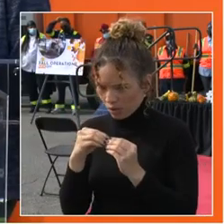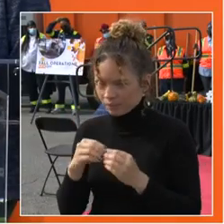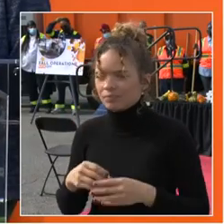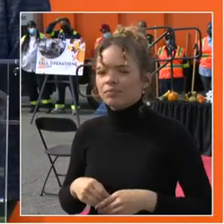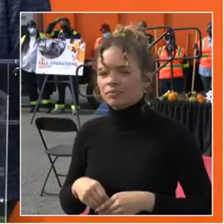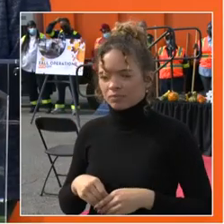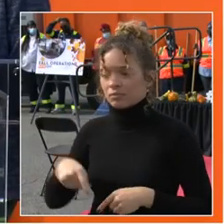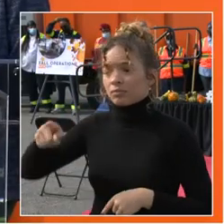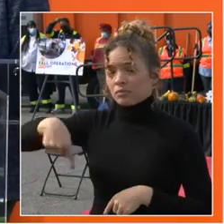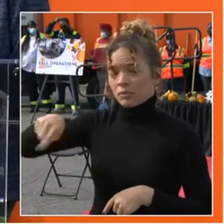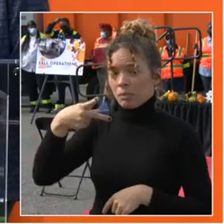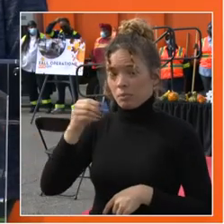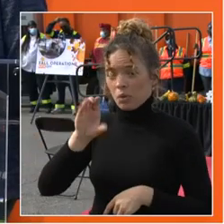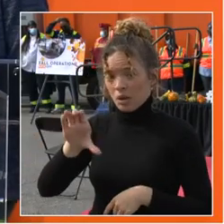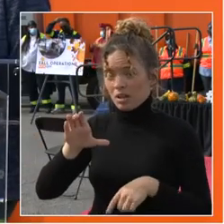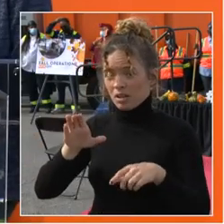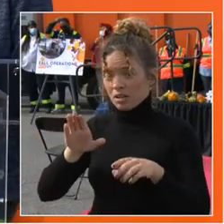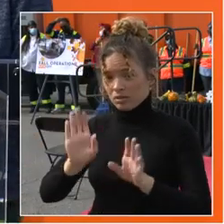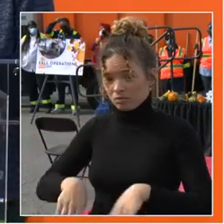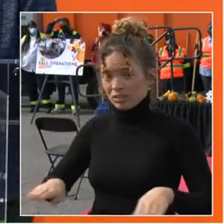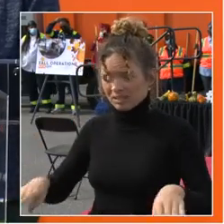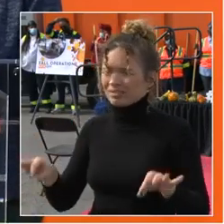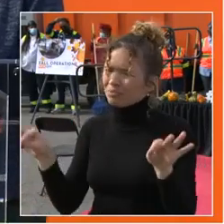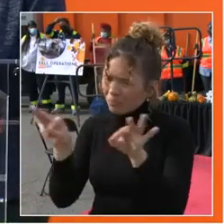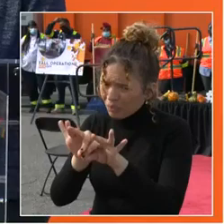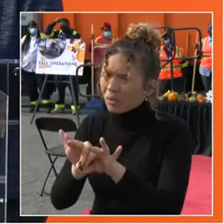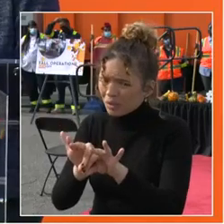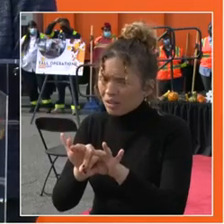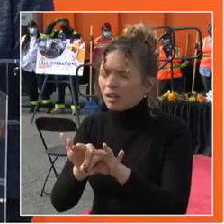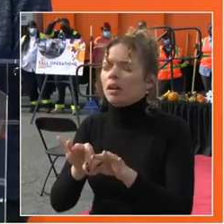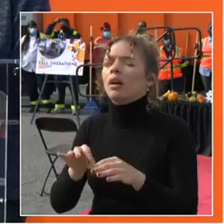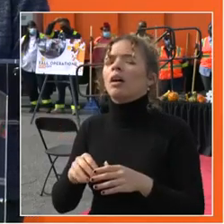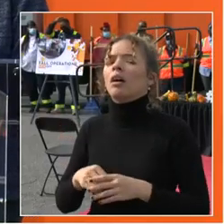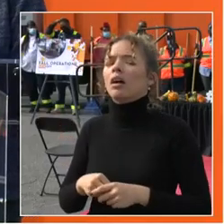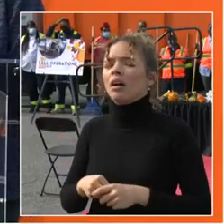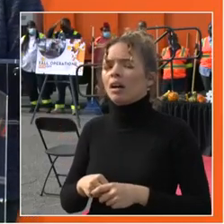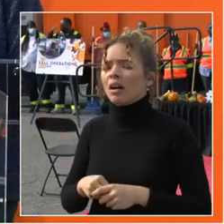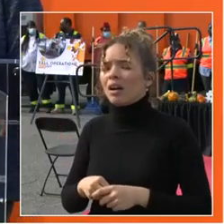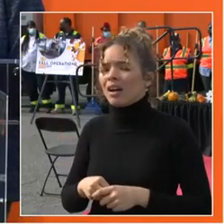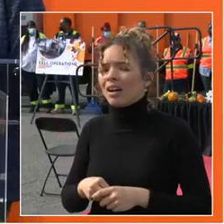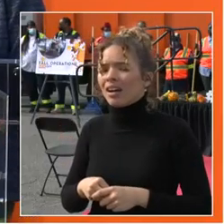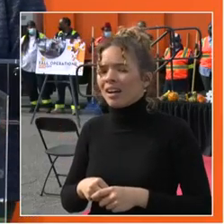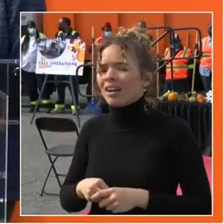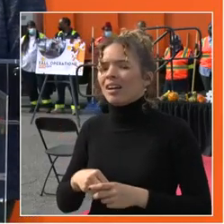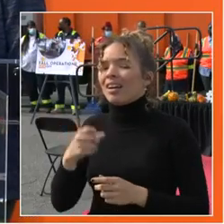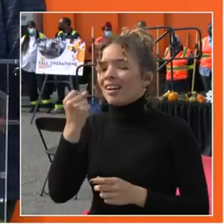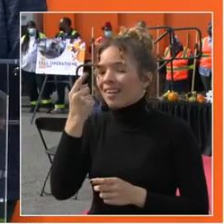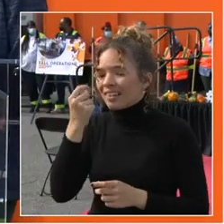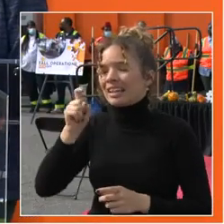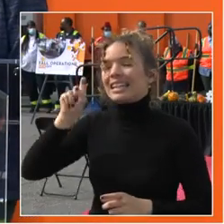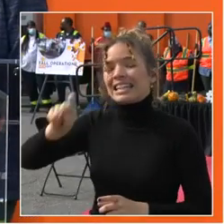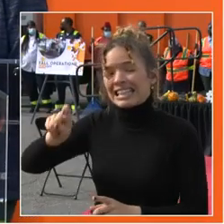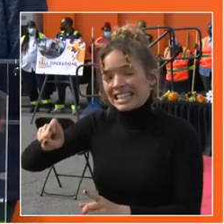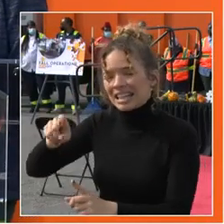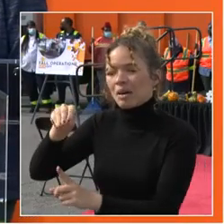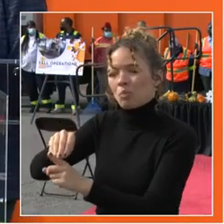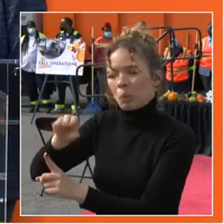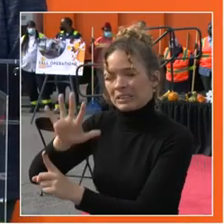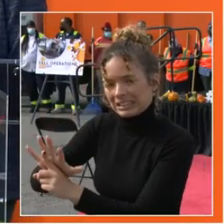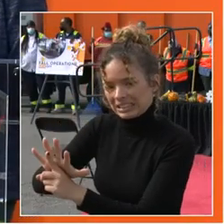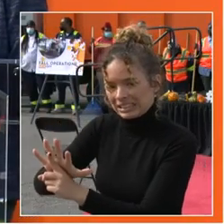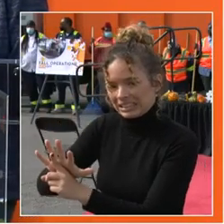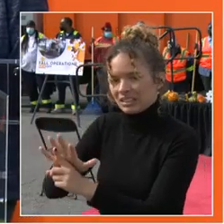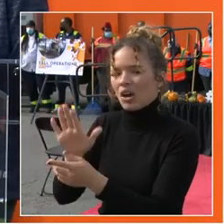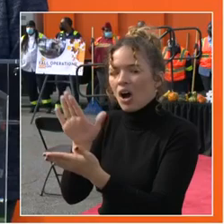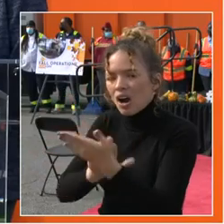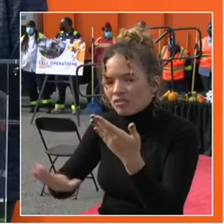all children. And that is to be exposed to college and career opportunities and be exposed to them